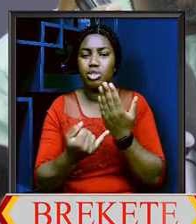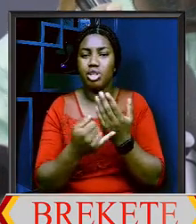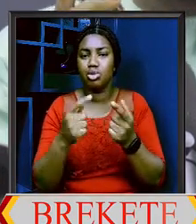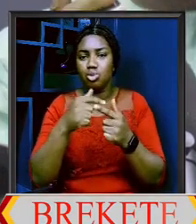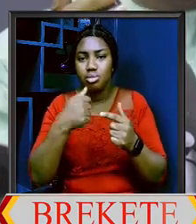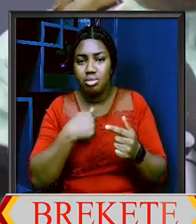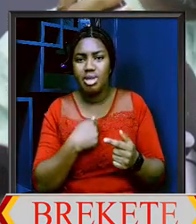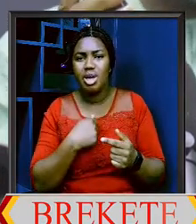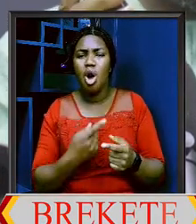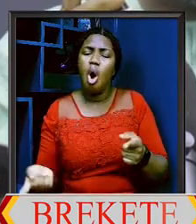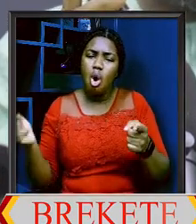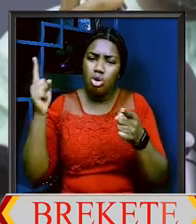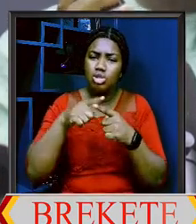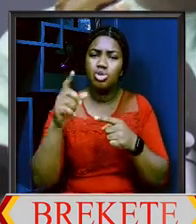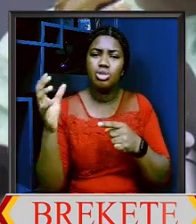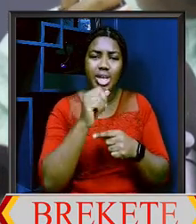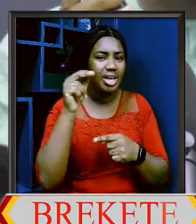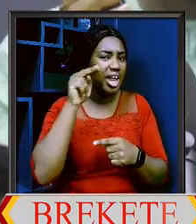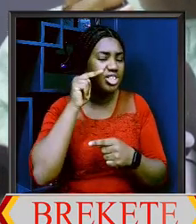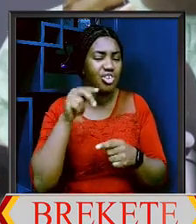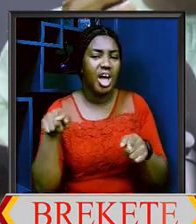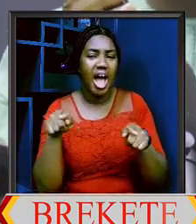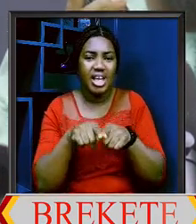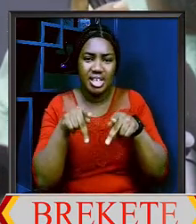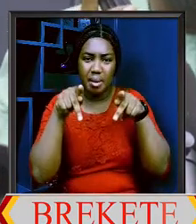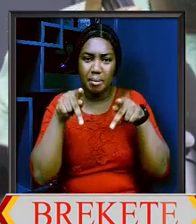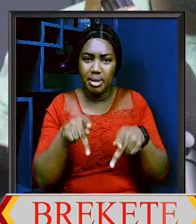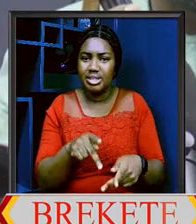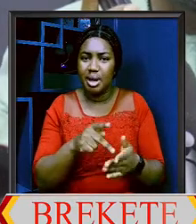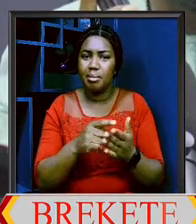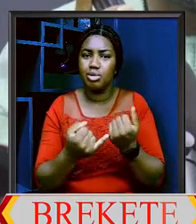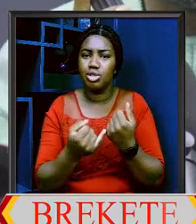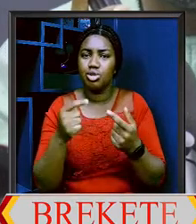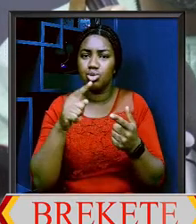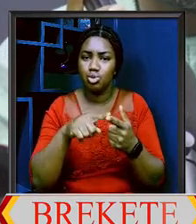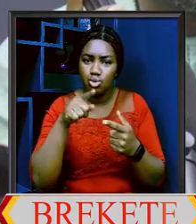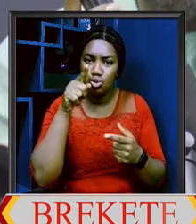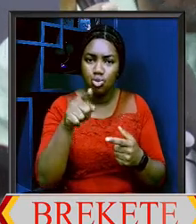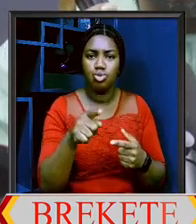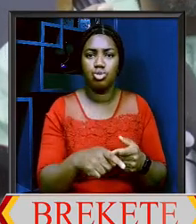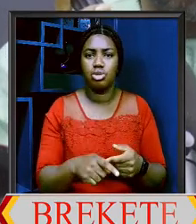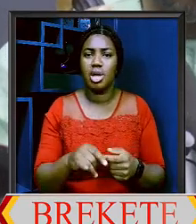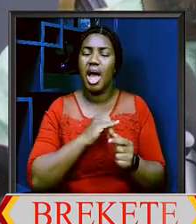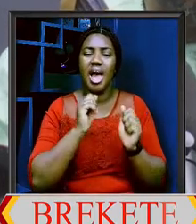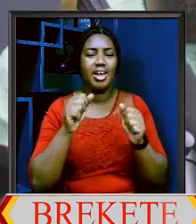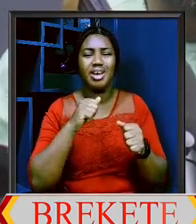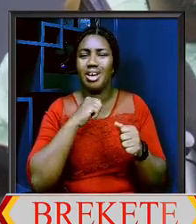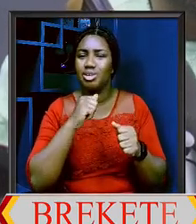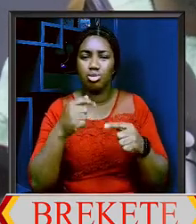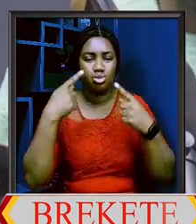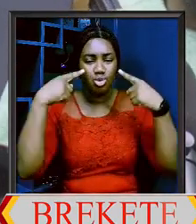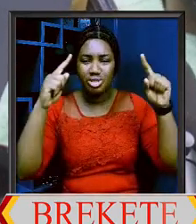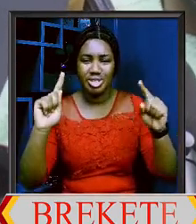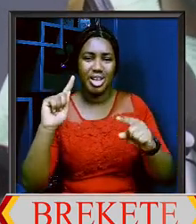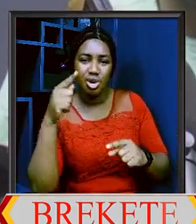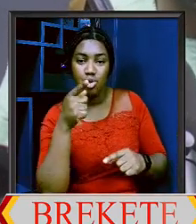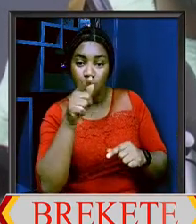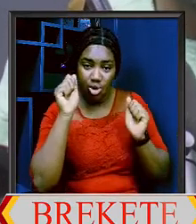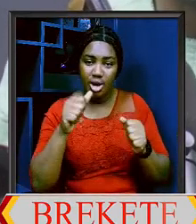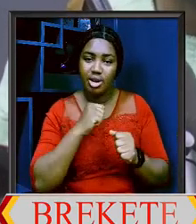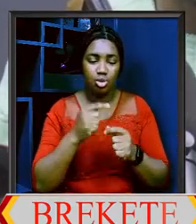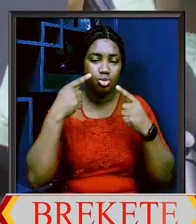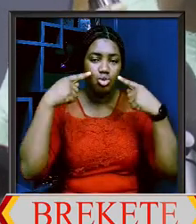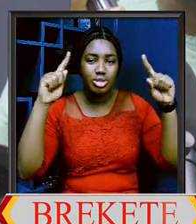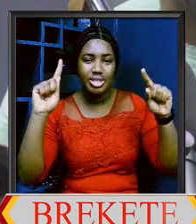me until you take Nigeria as a personal project to you I cannot succeed alone you cannot